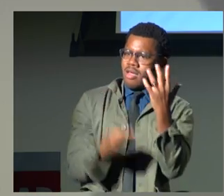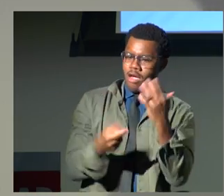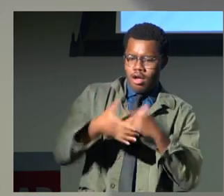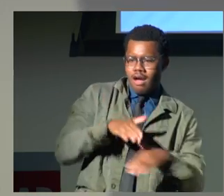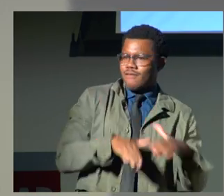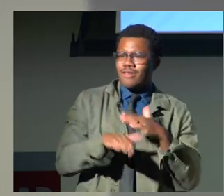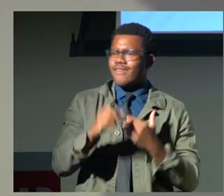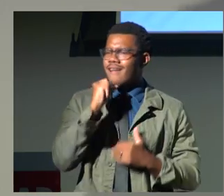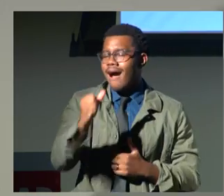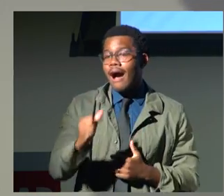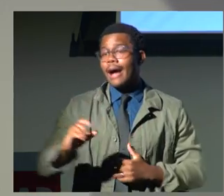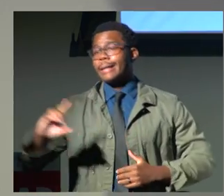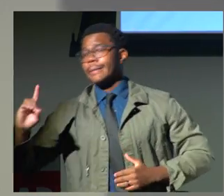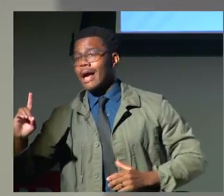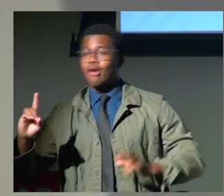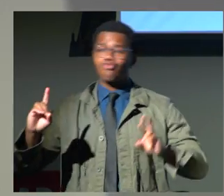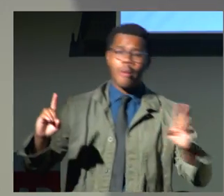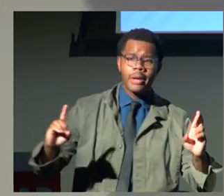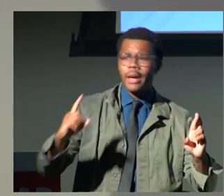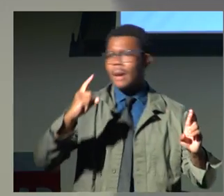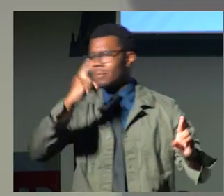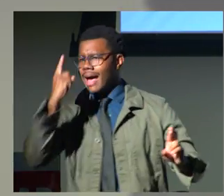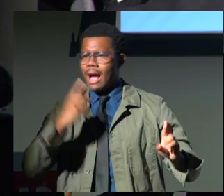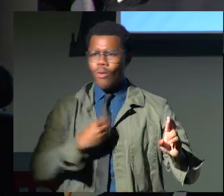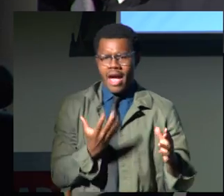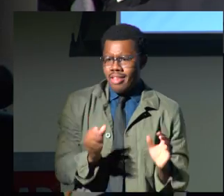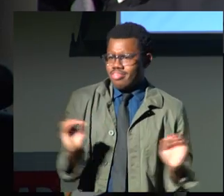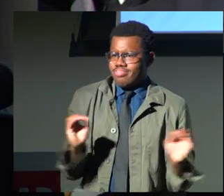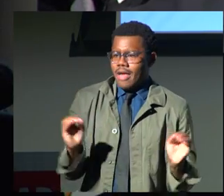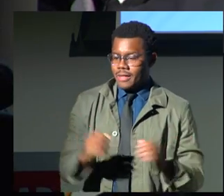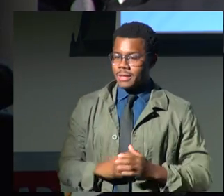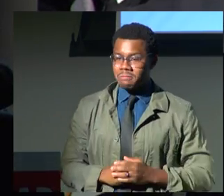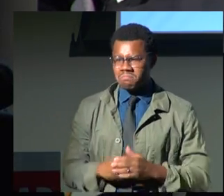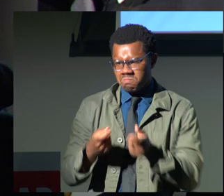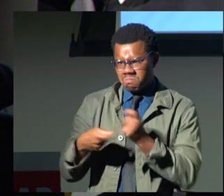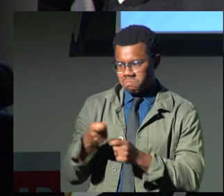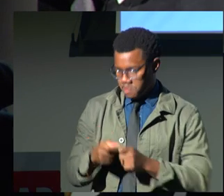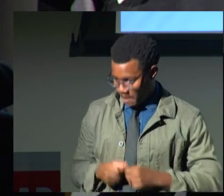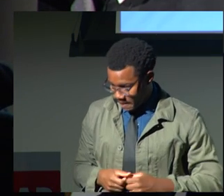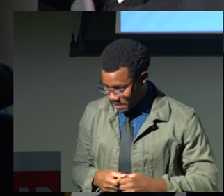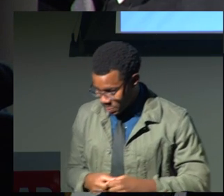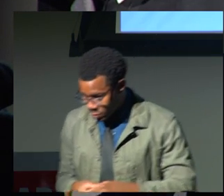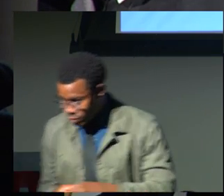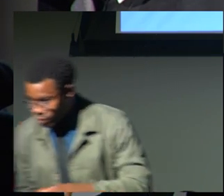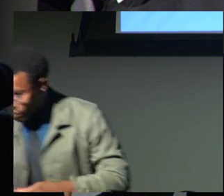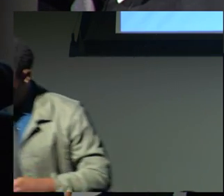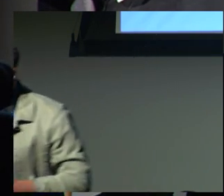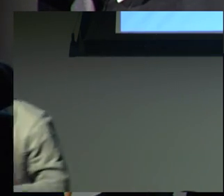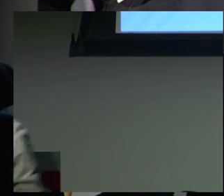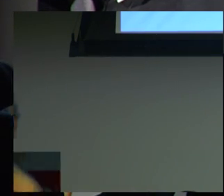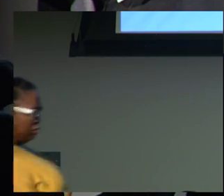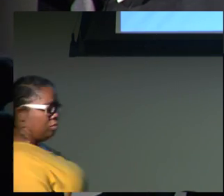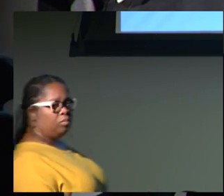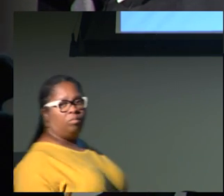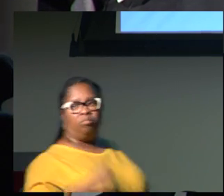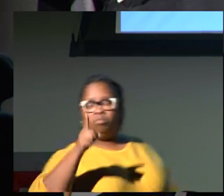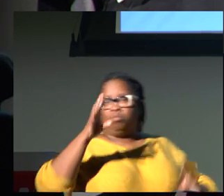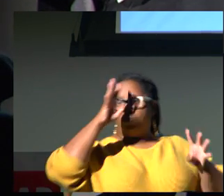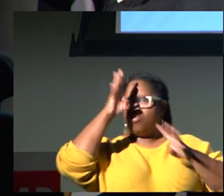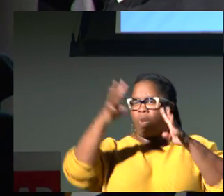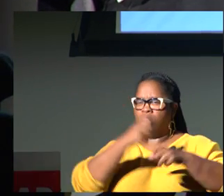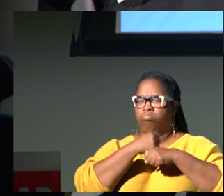Democratic or Republican. It's not black or white. So when you go to make a work of art, being that's your mandate, because that's your